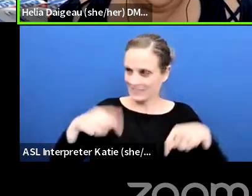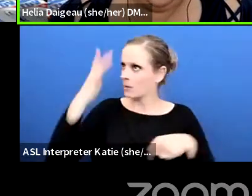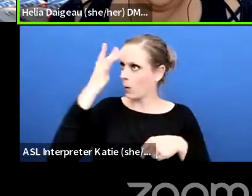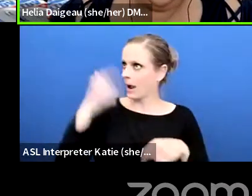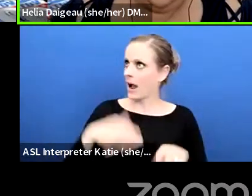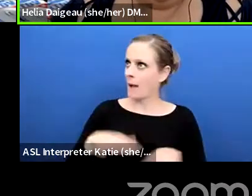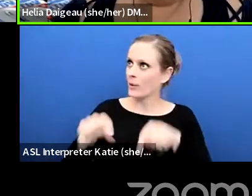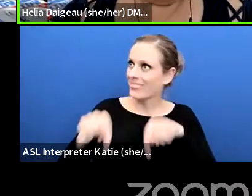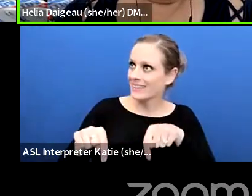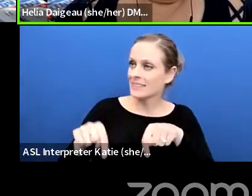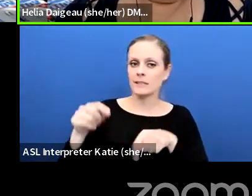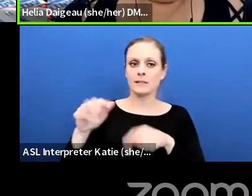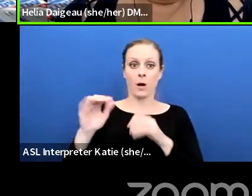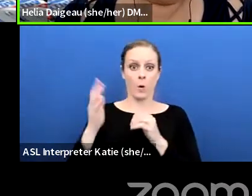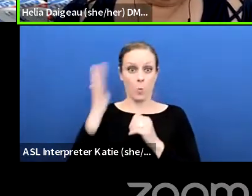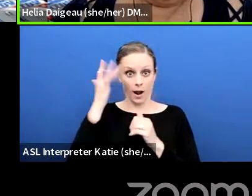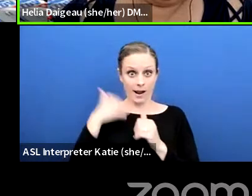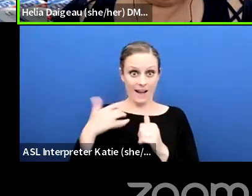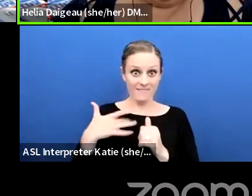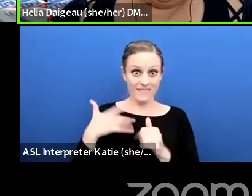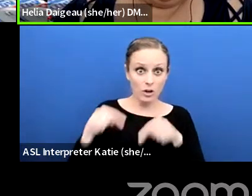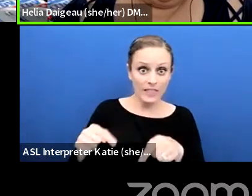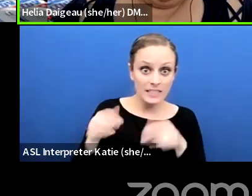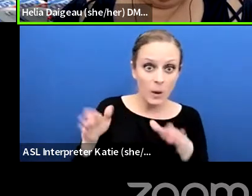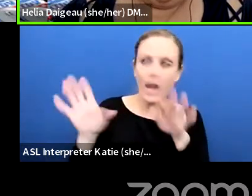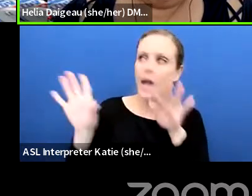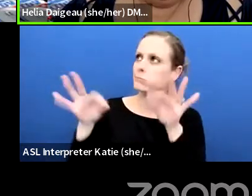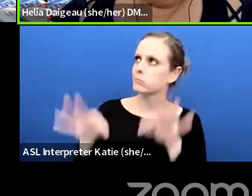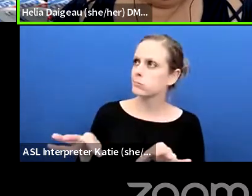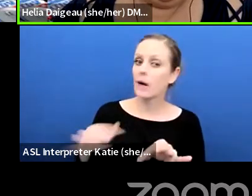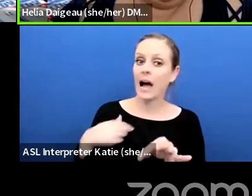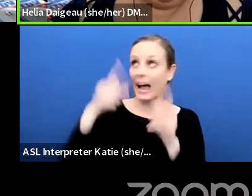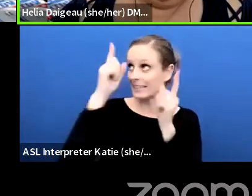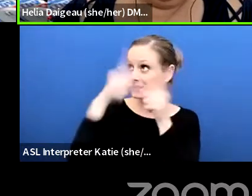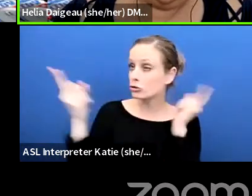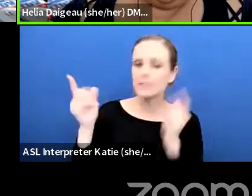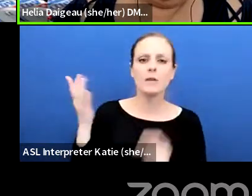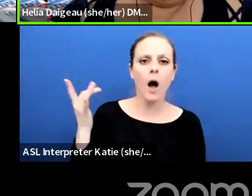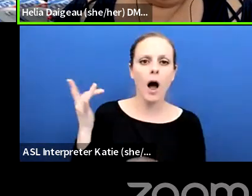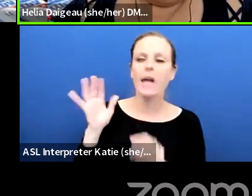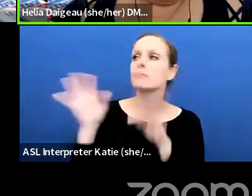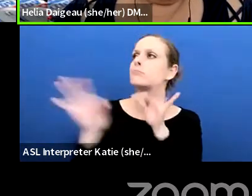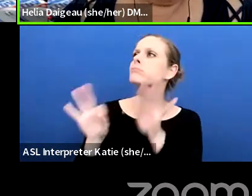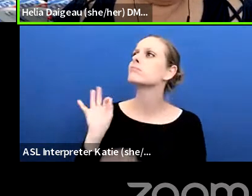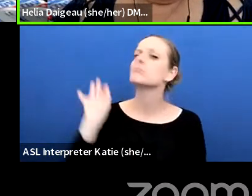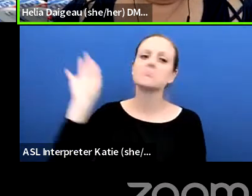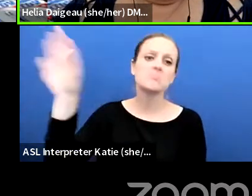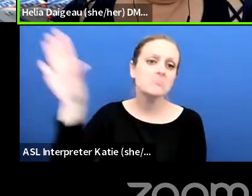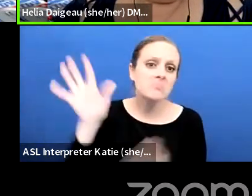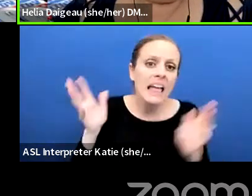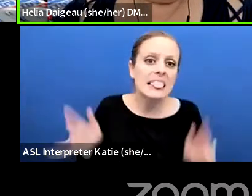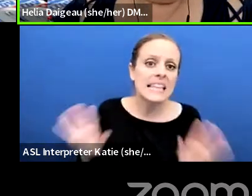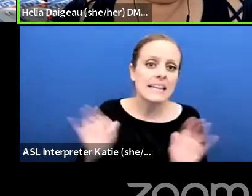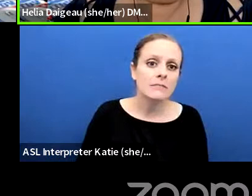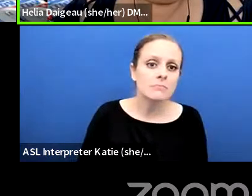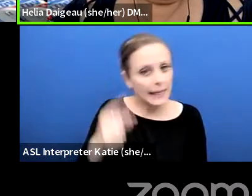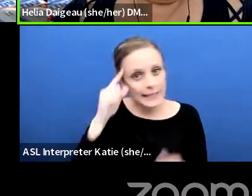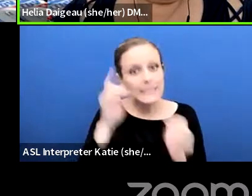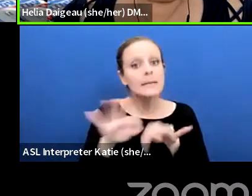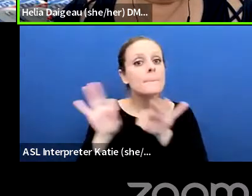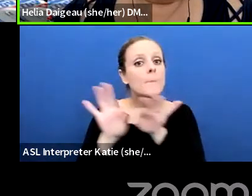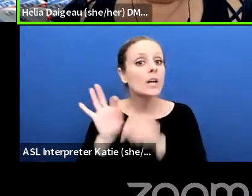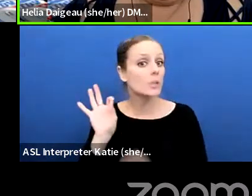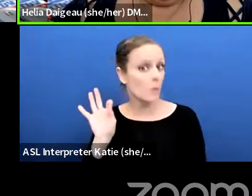I feel this way. And this is why I disagree with you. And then you can leave it at that. I think it's important to, you